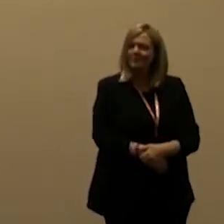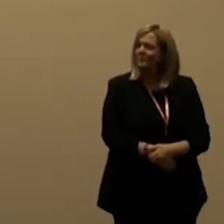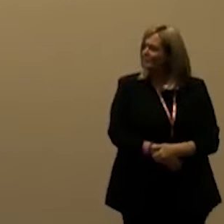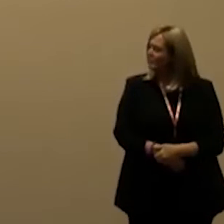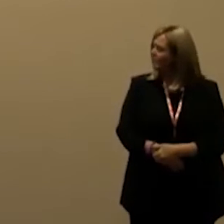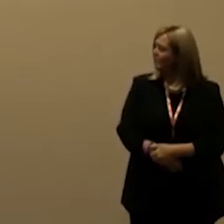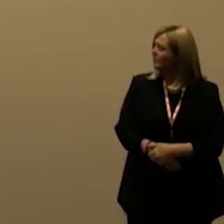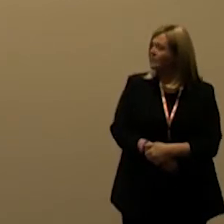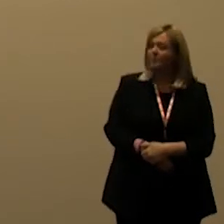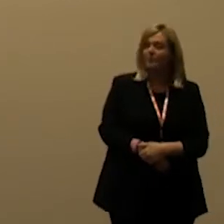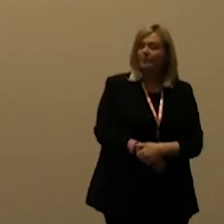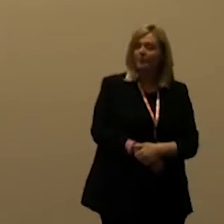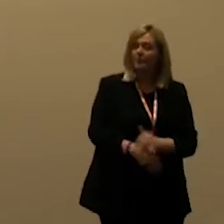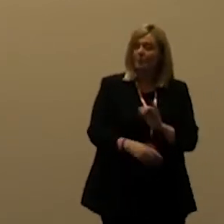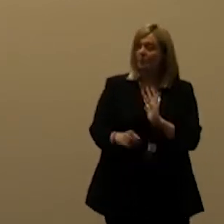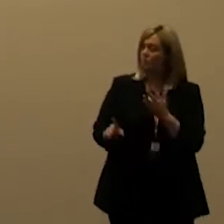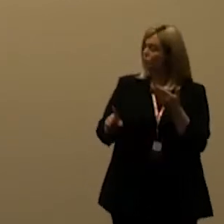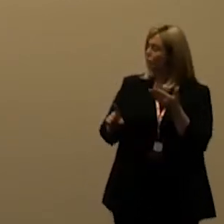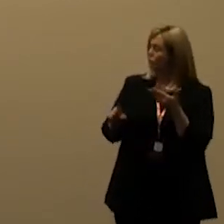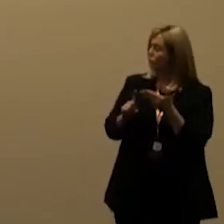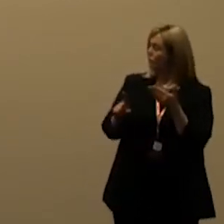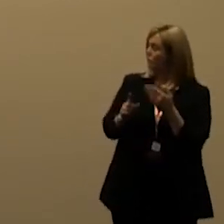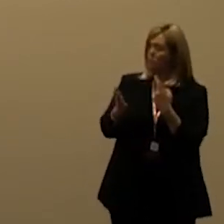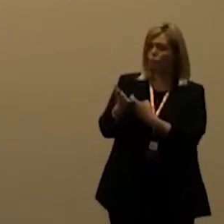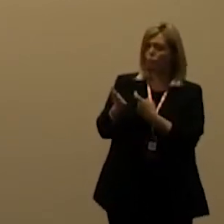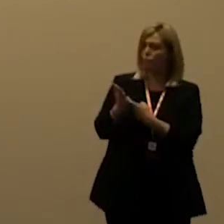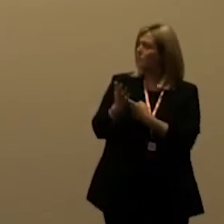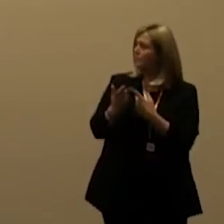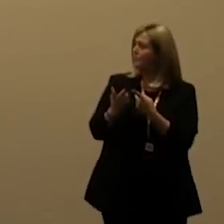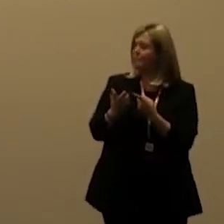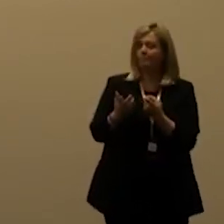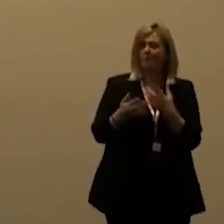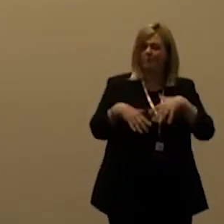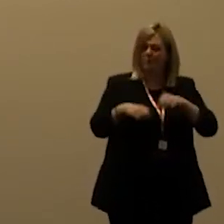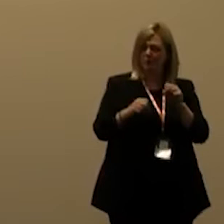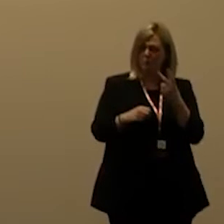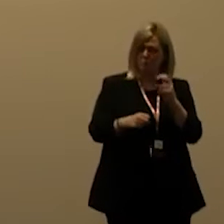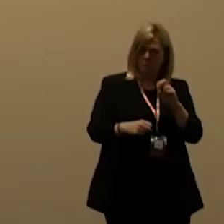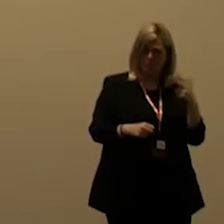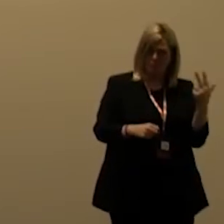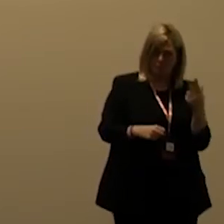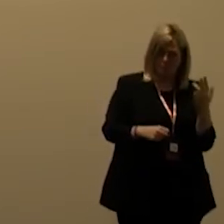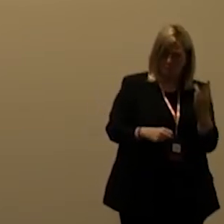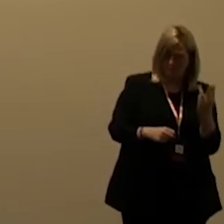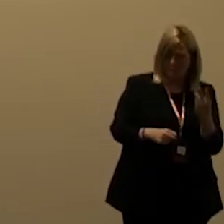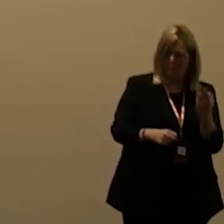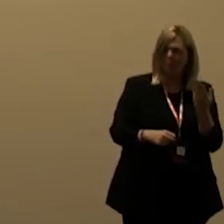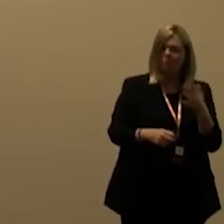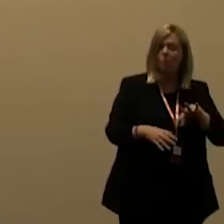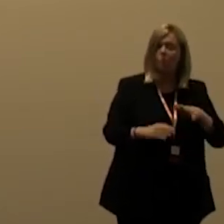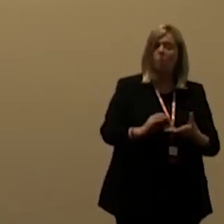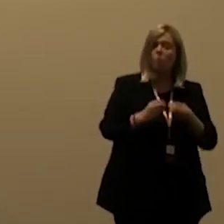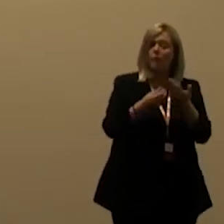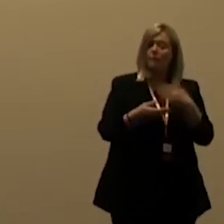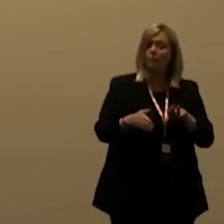I'm sure a few of you recognise Pusheen. Pusheen's actually been around since 2013 and comes from Facebook.